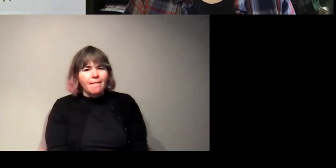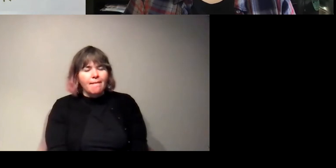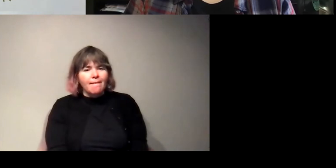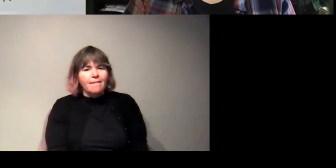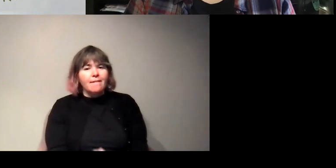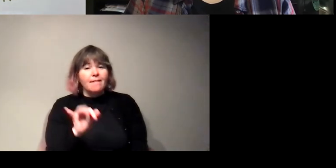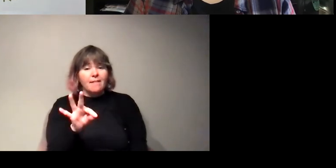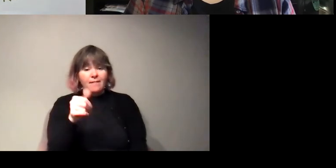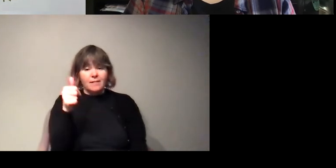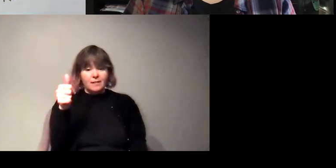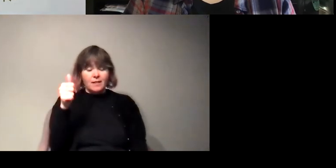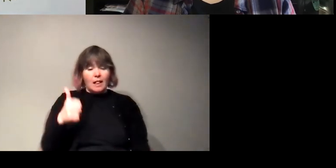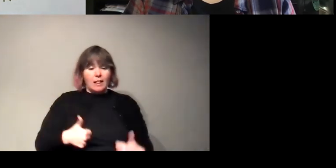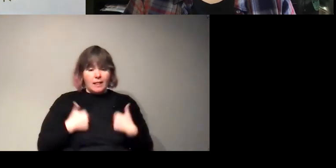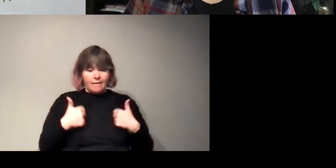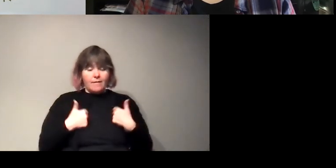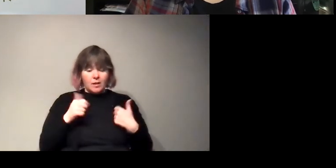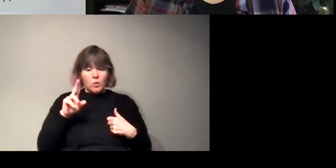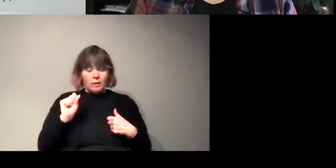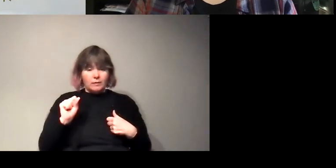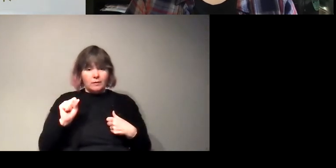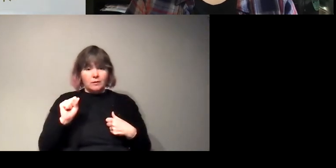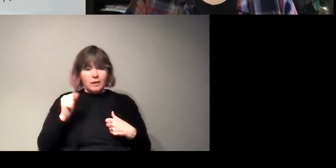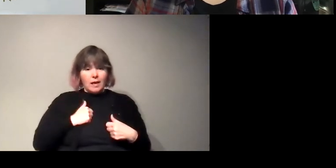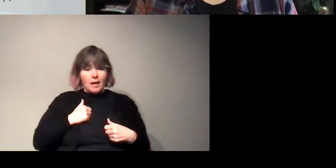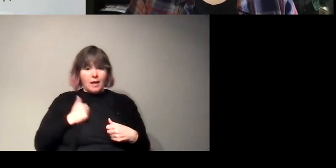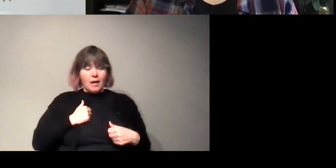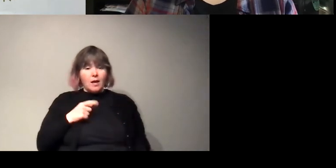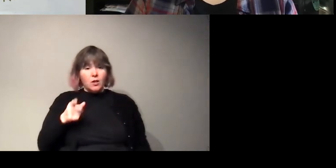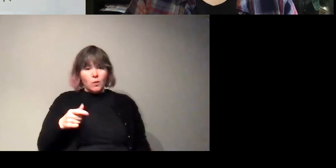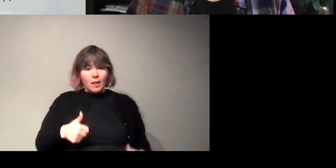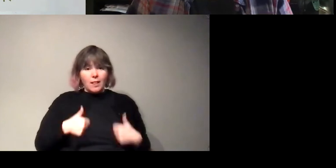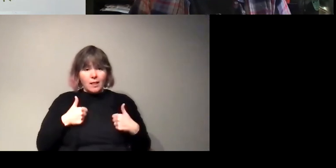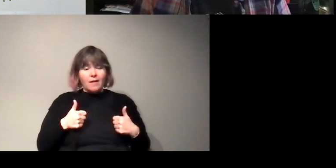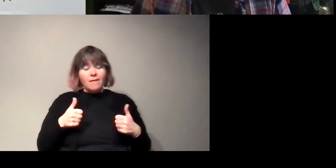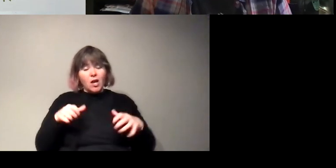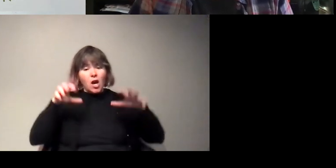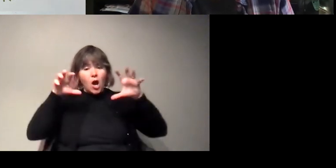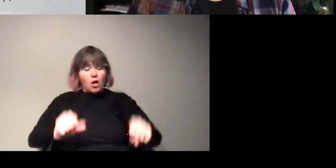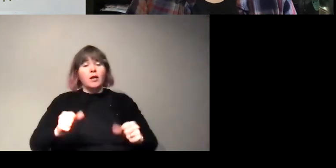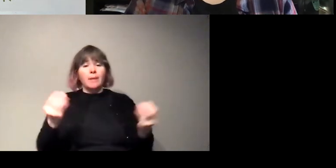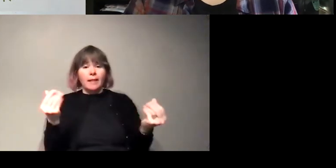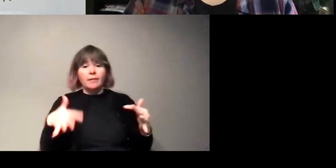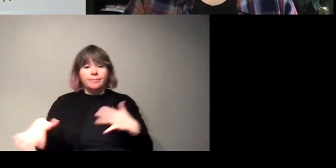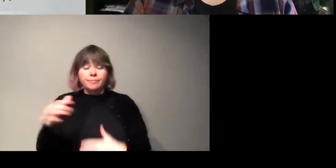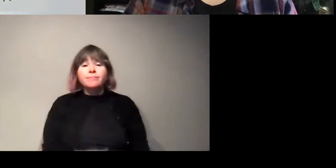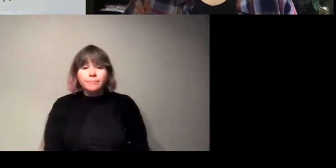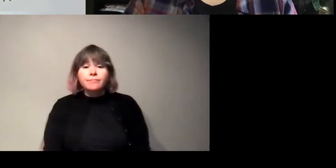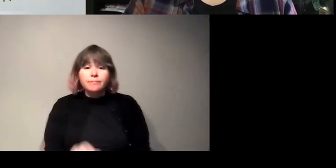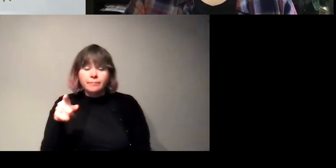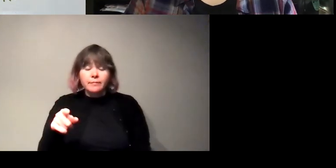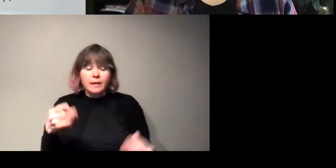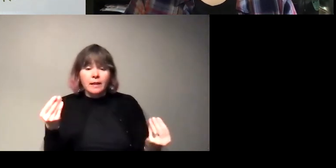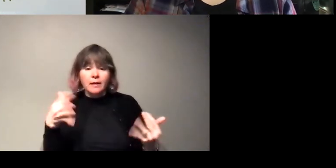If you are living in the United States or Canada, you are living on occupied land. And this is land that was